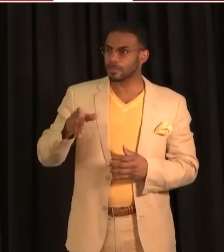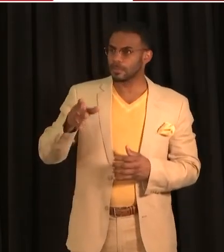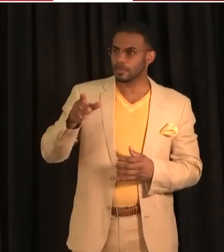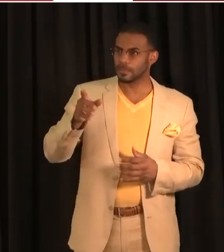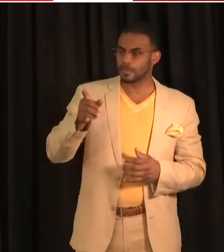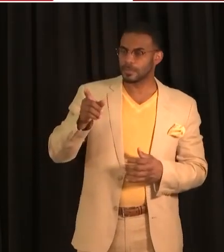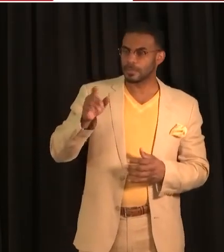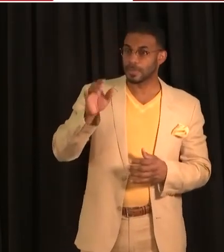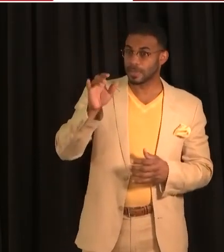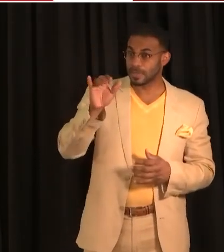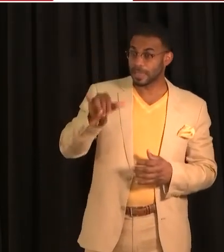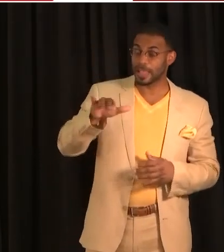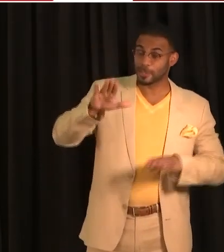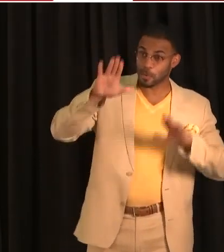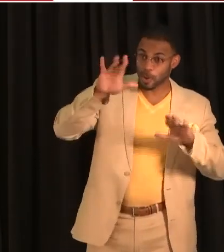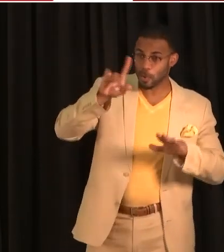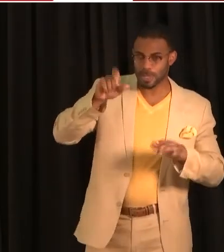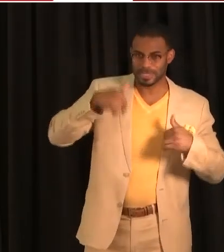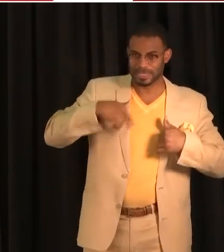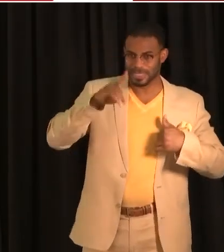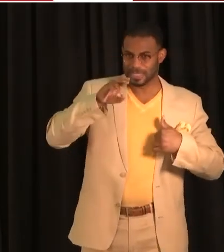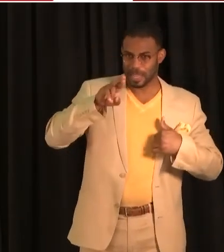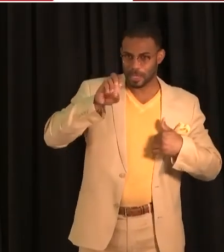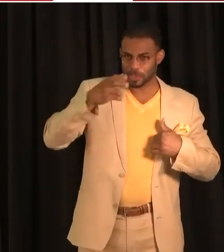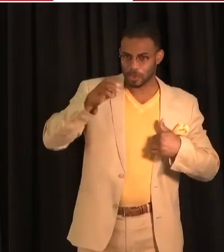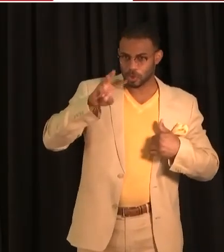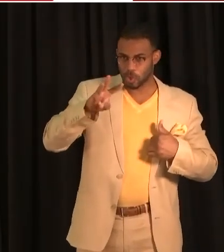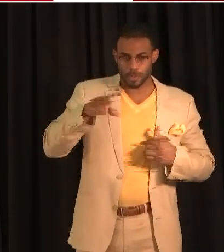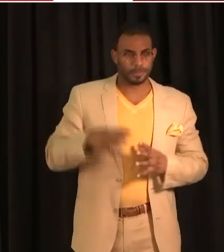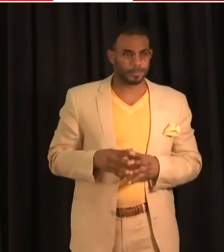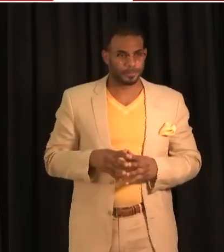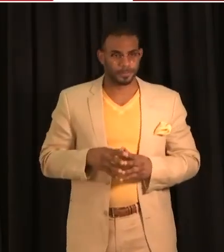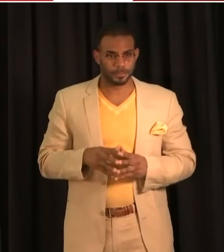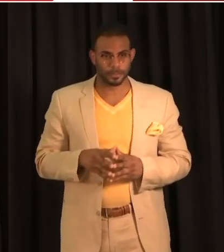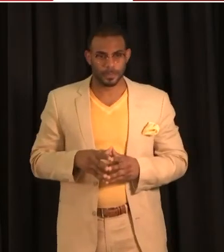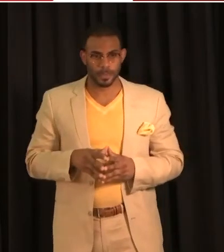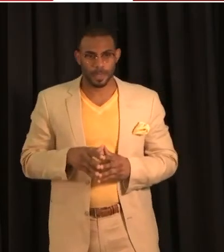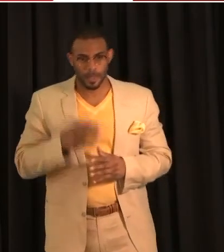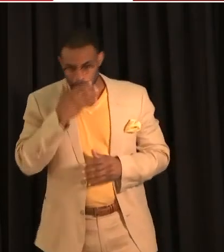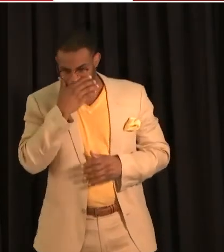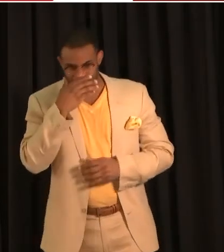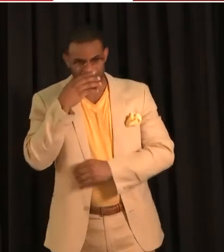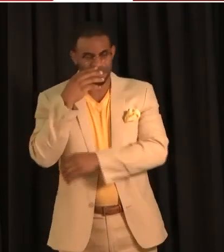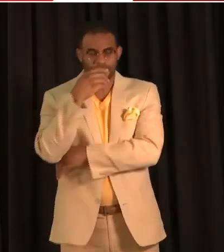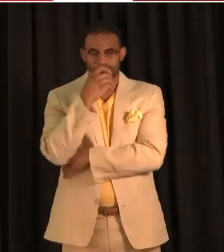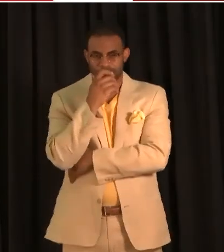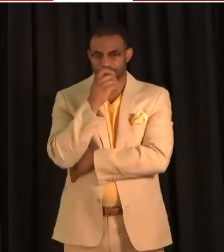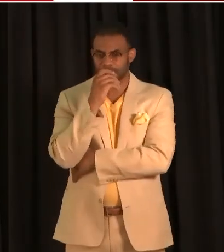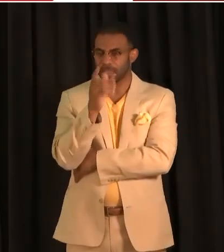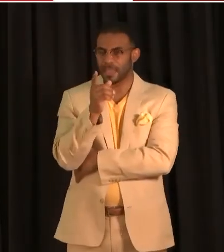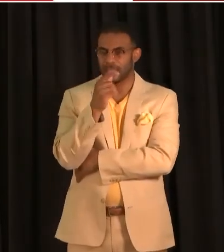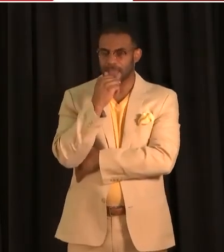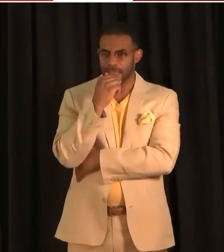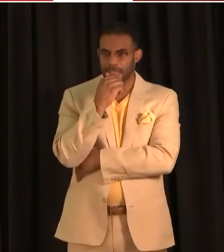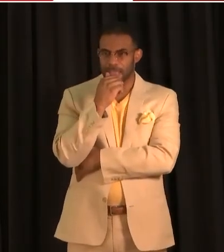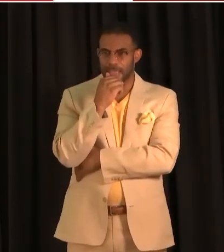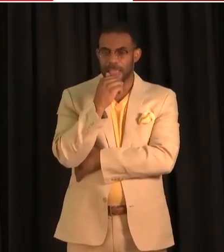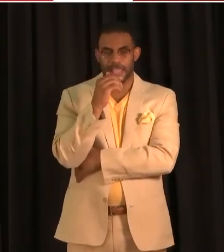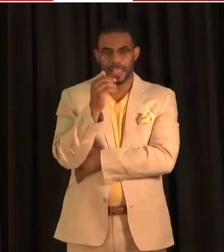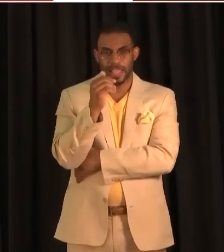That is a great question. So the studies are done